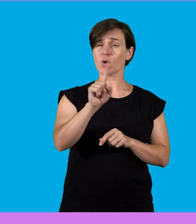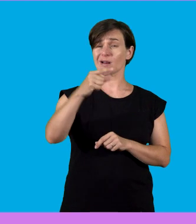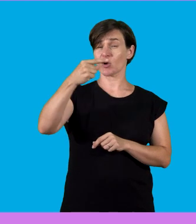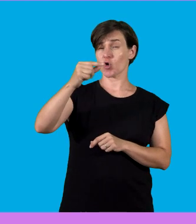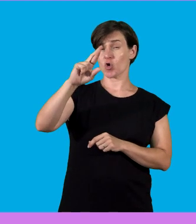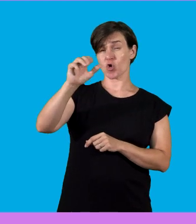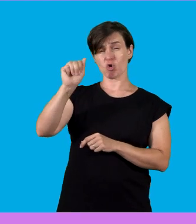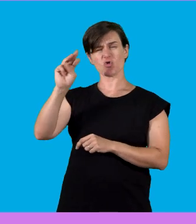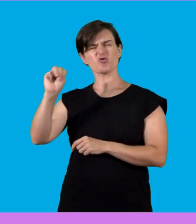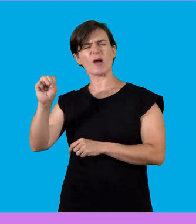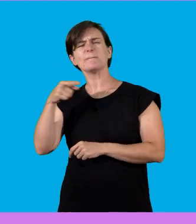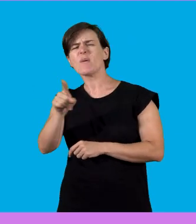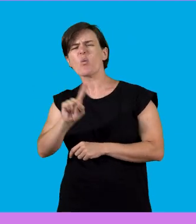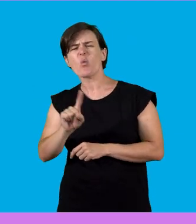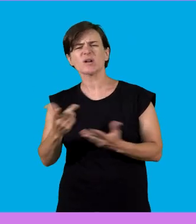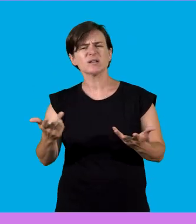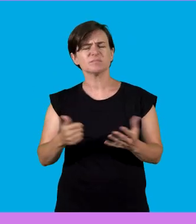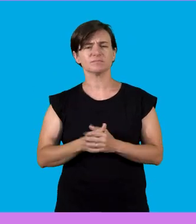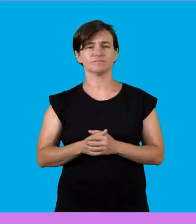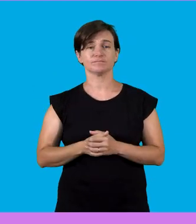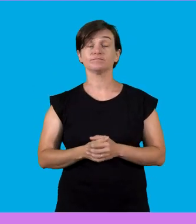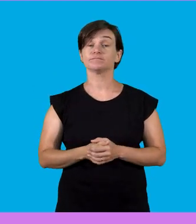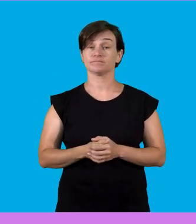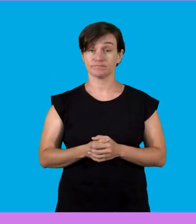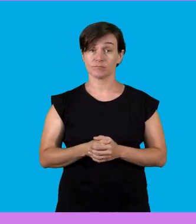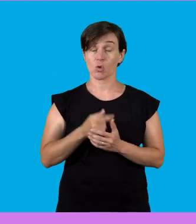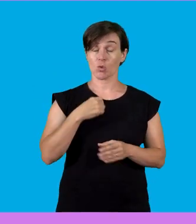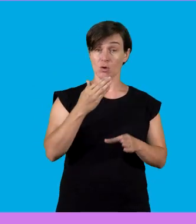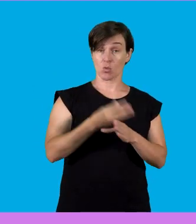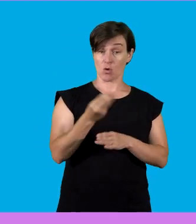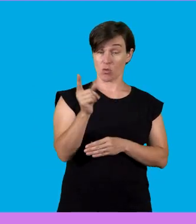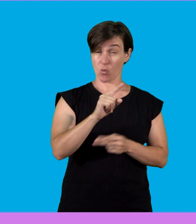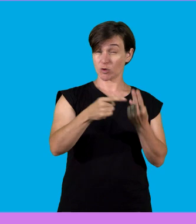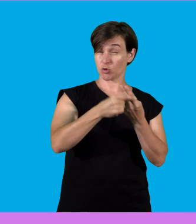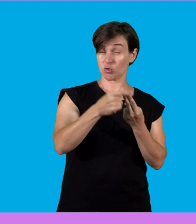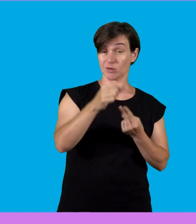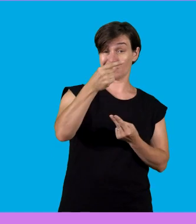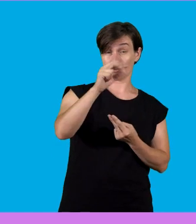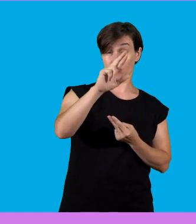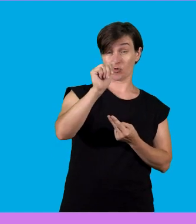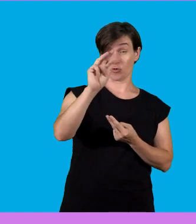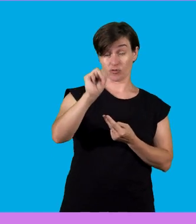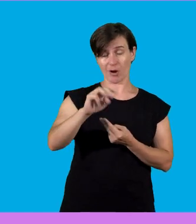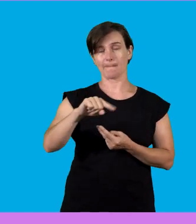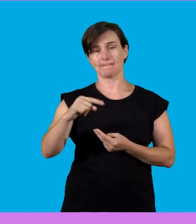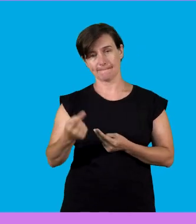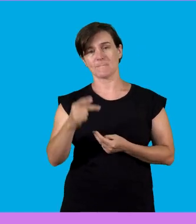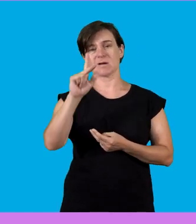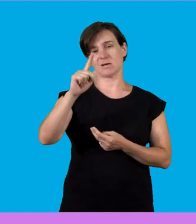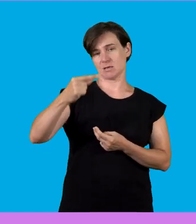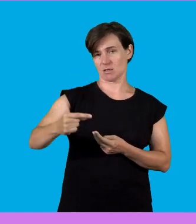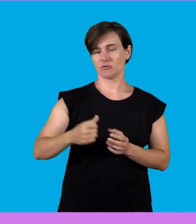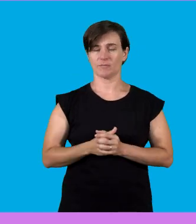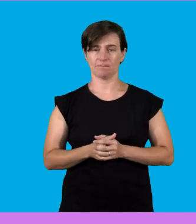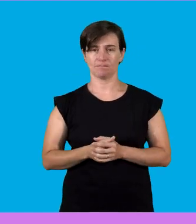in grams? Again, we are working with grams and we are working with kilograms.